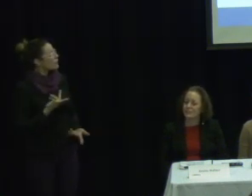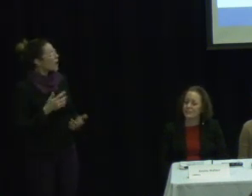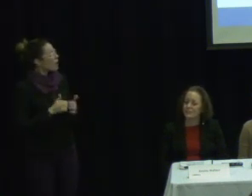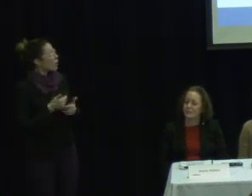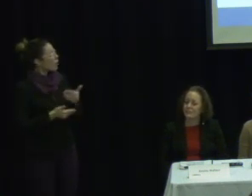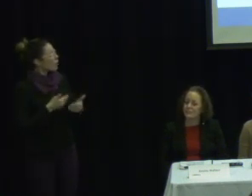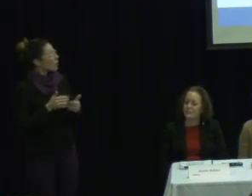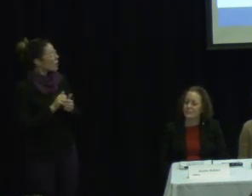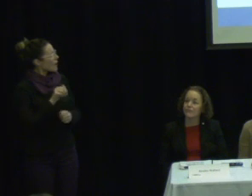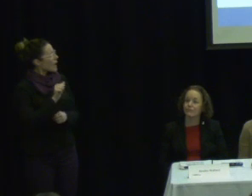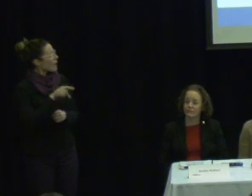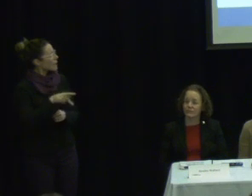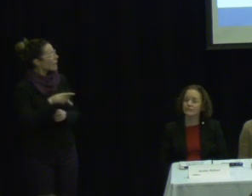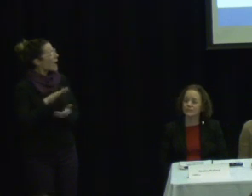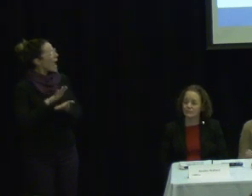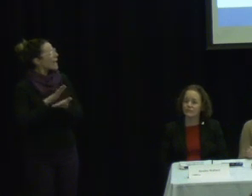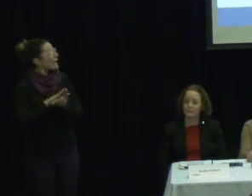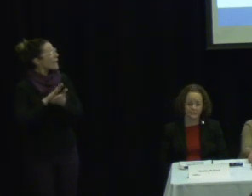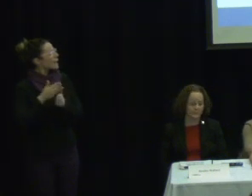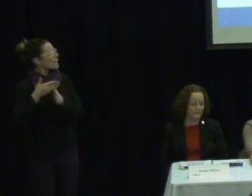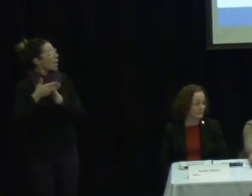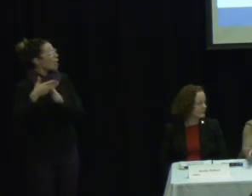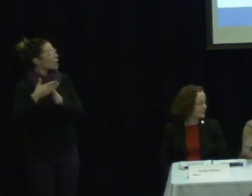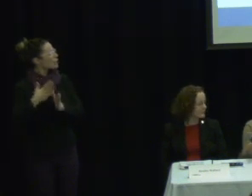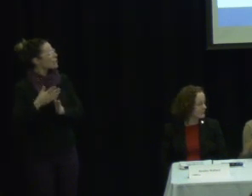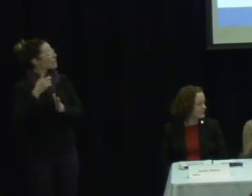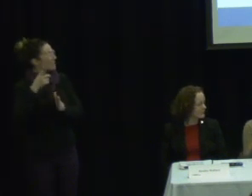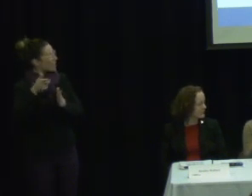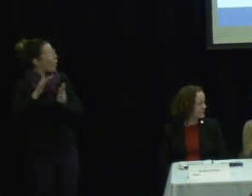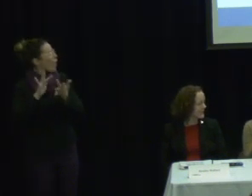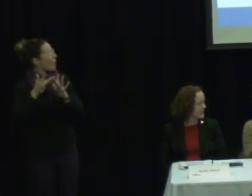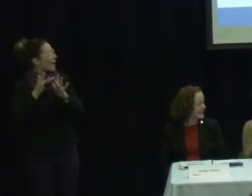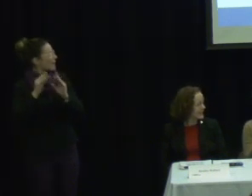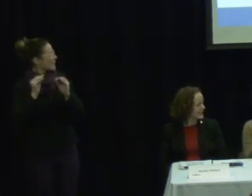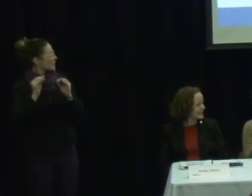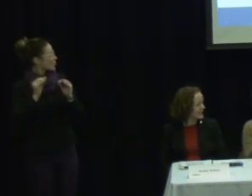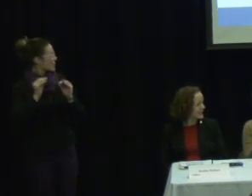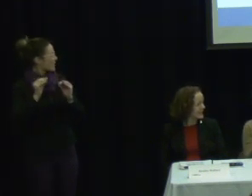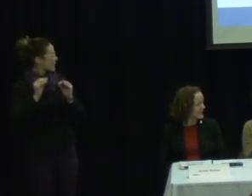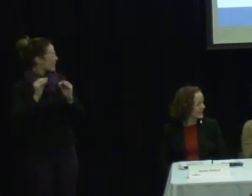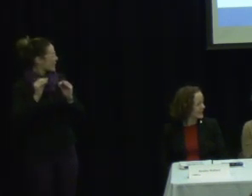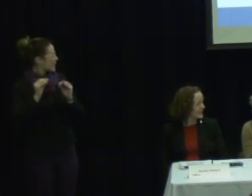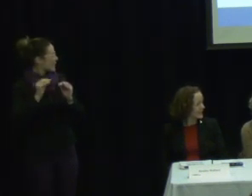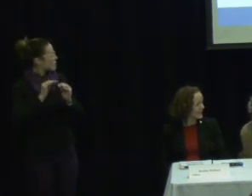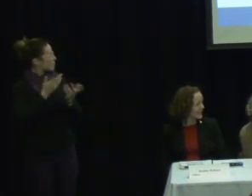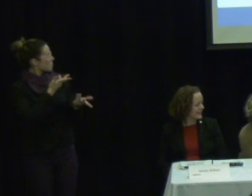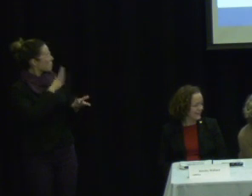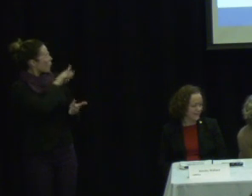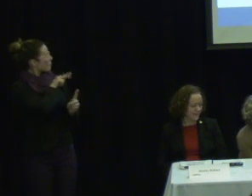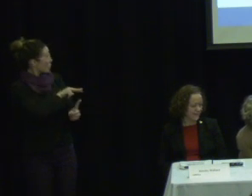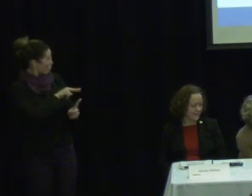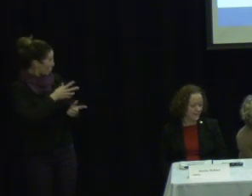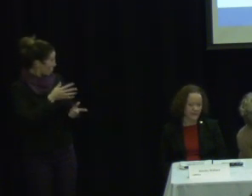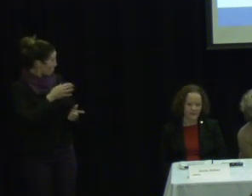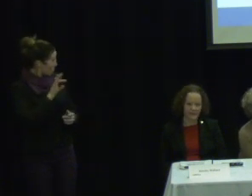which I mean Academic Partners, the online teaching platform that we've been piloting.